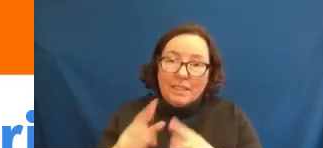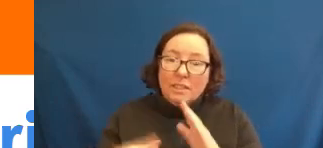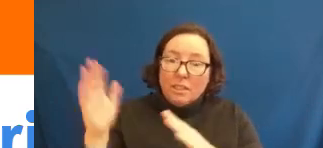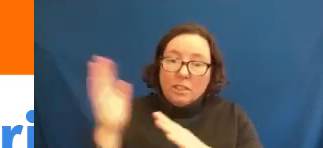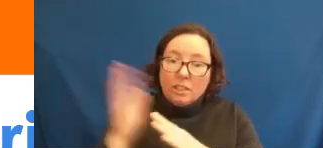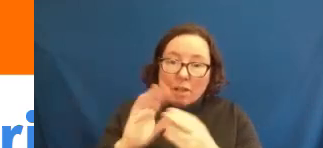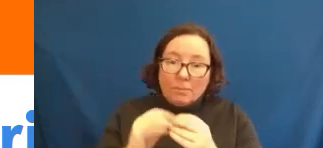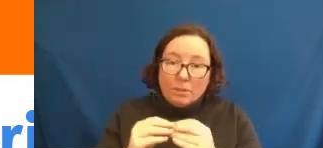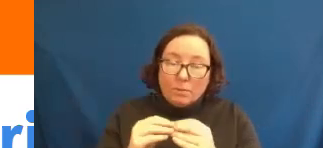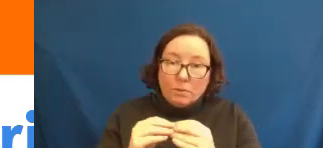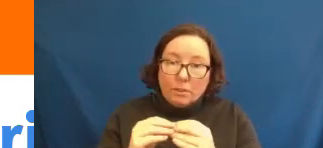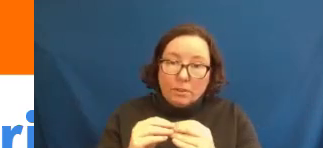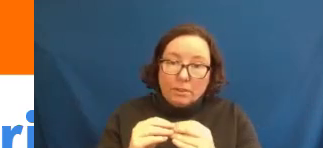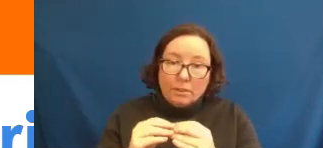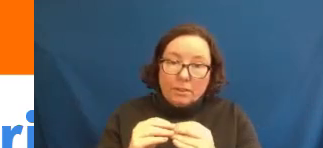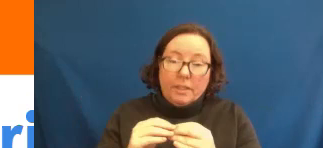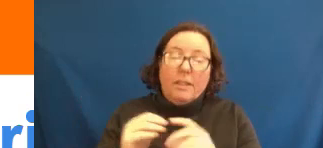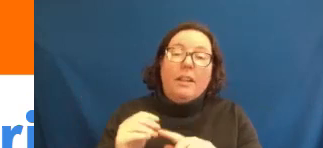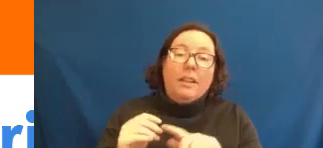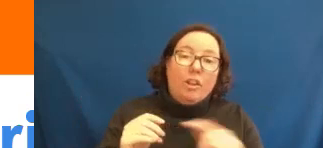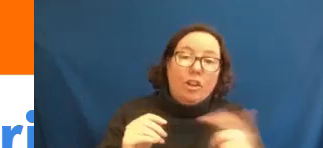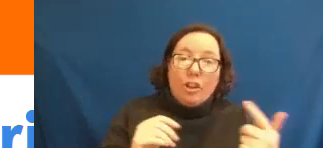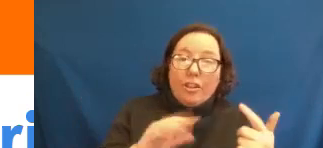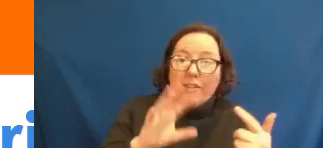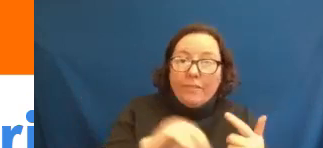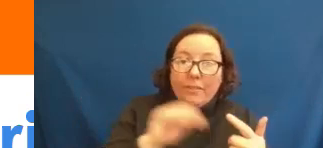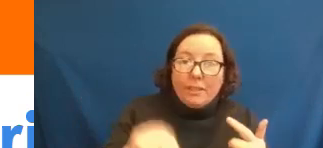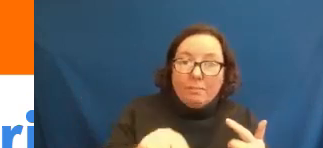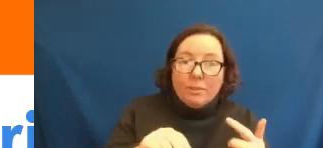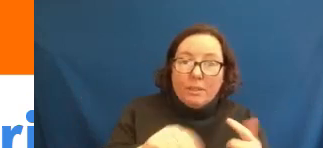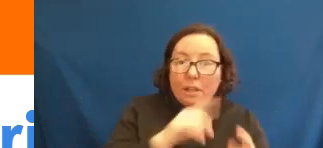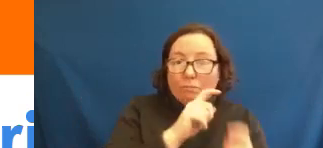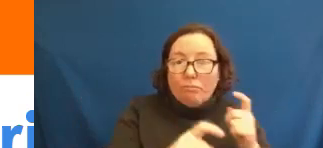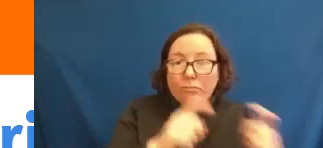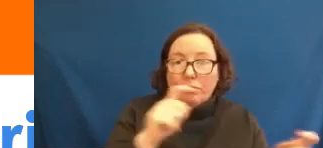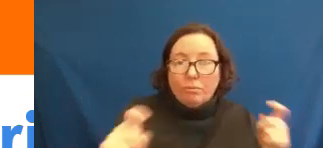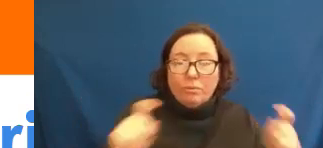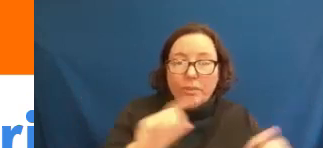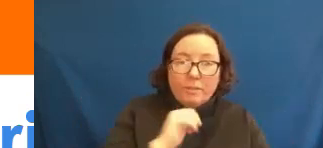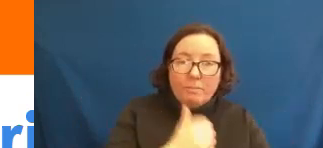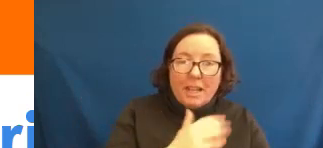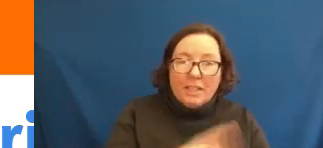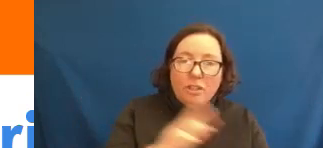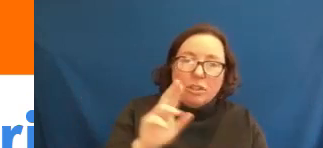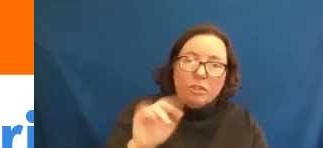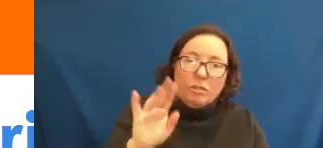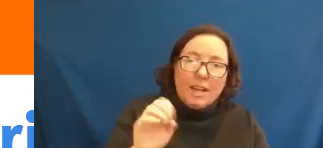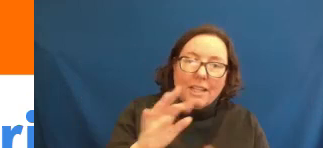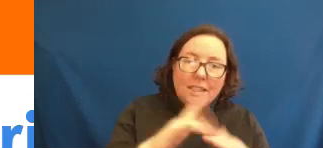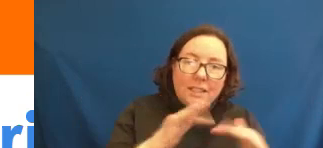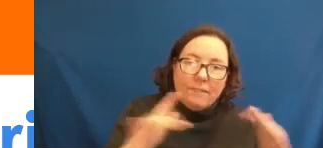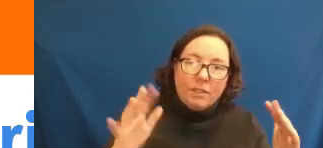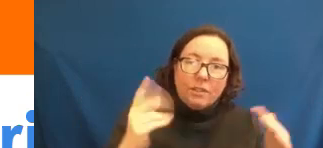scoring applicants, and then distributed the rest based on the racial diversity of